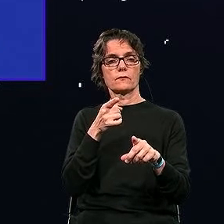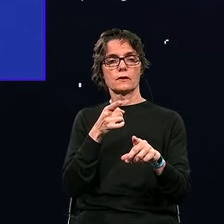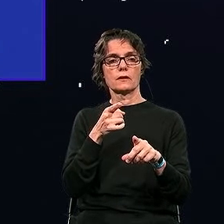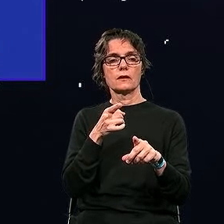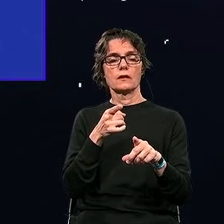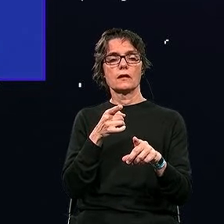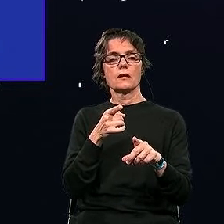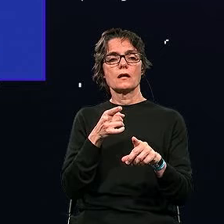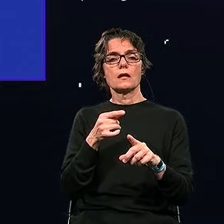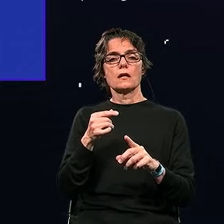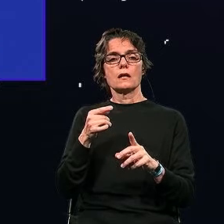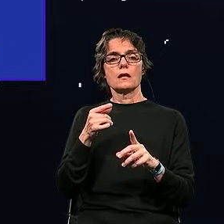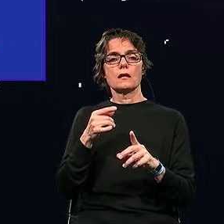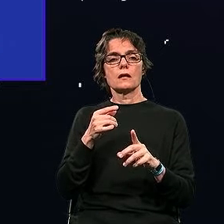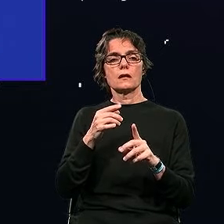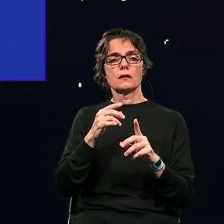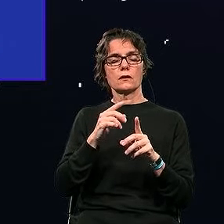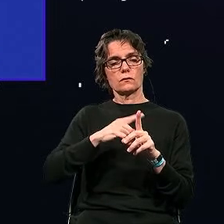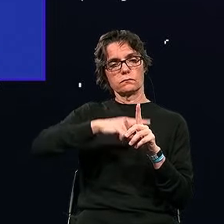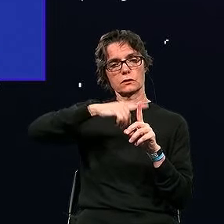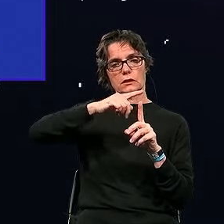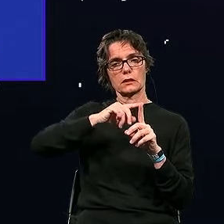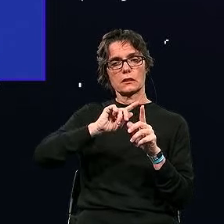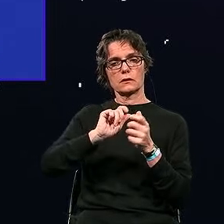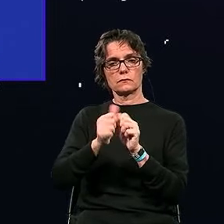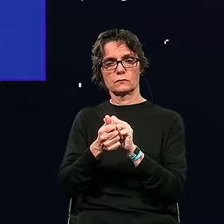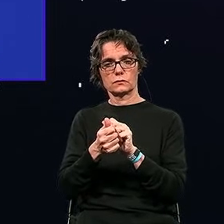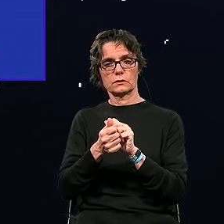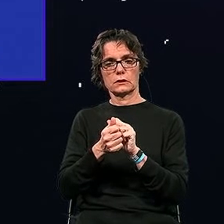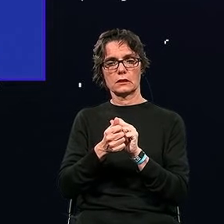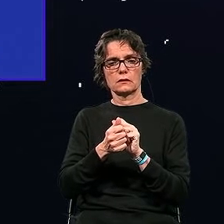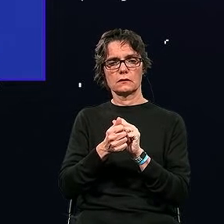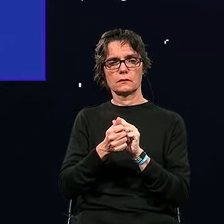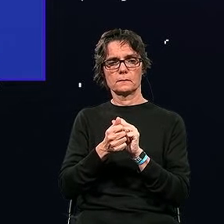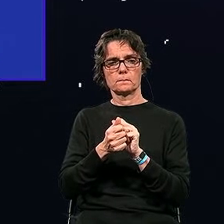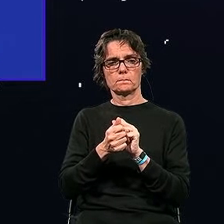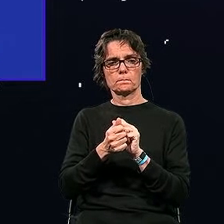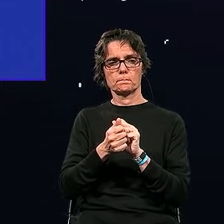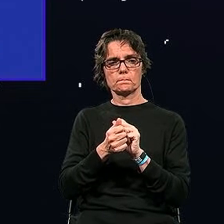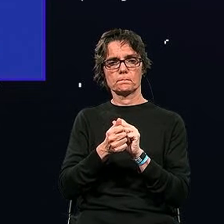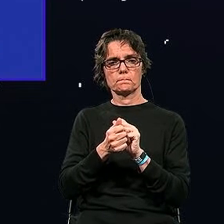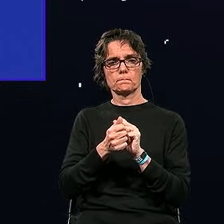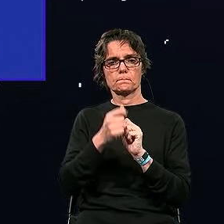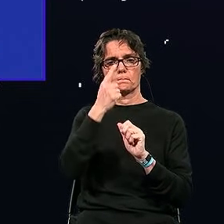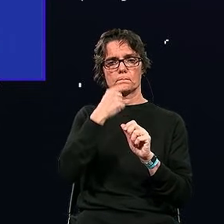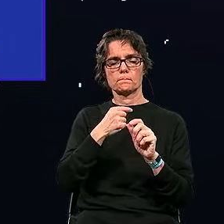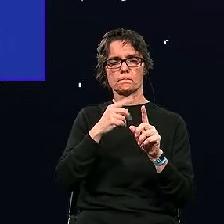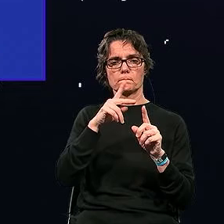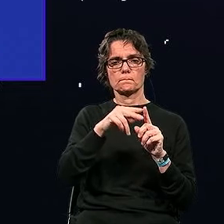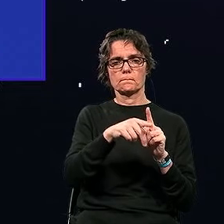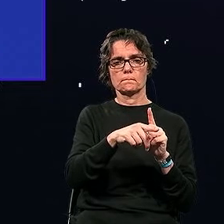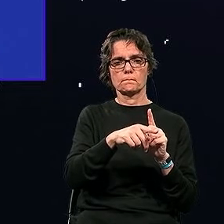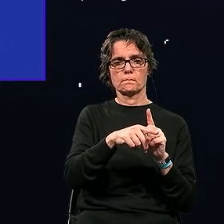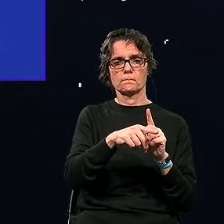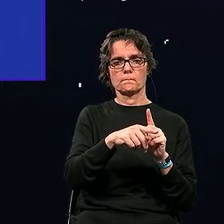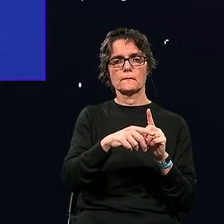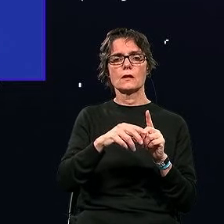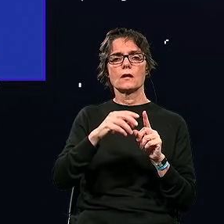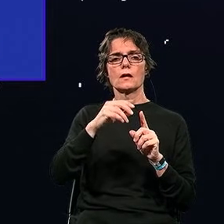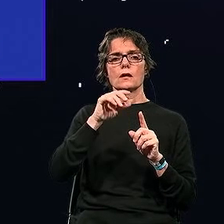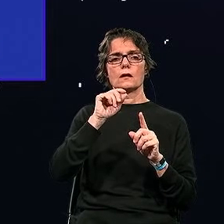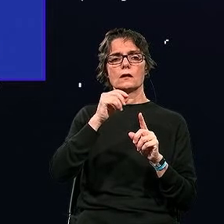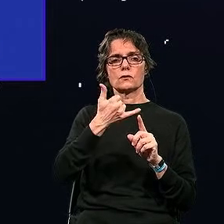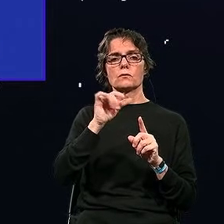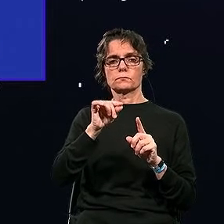about 2.7 to 3 degrees. And, the pledges were there. The policies were at about